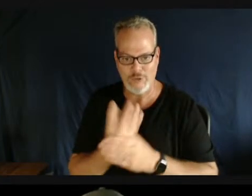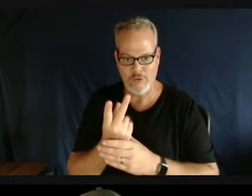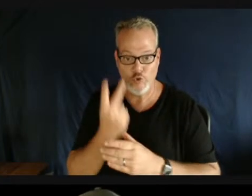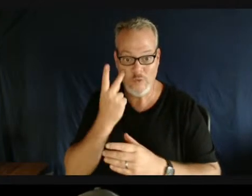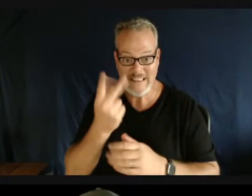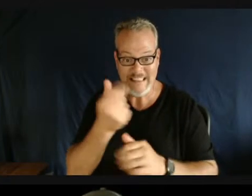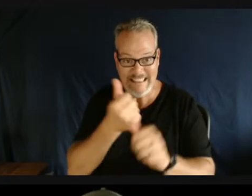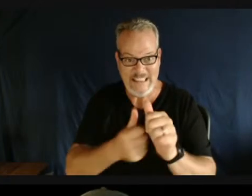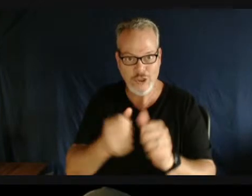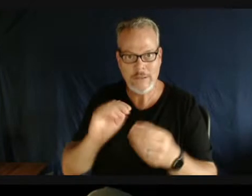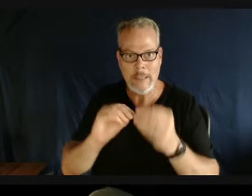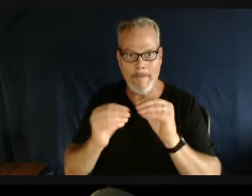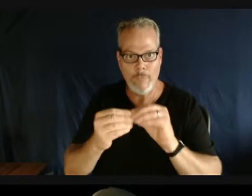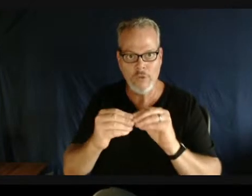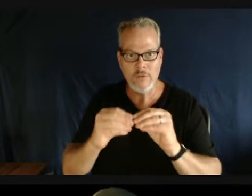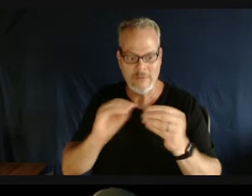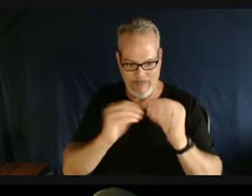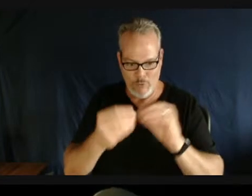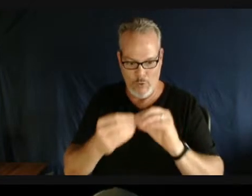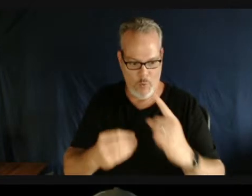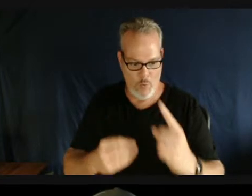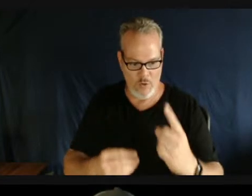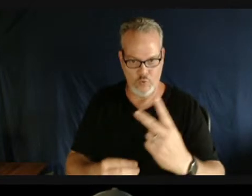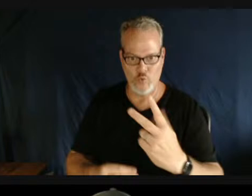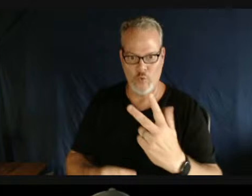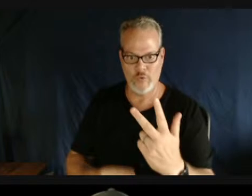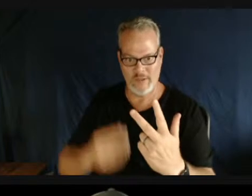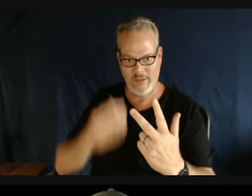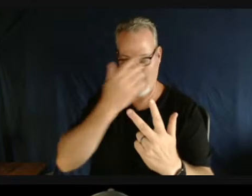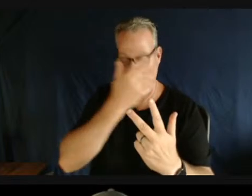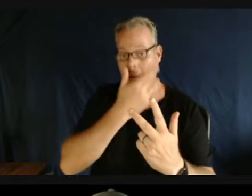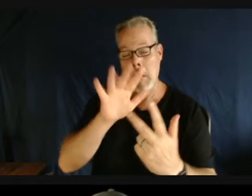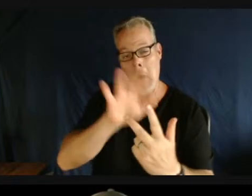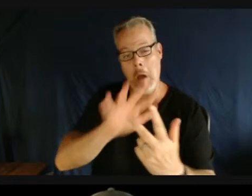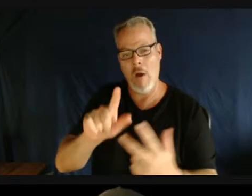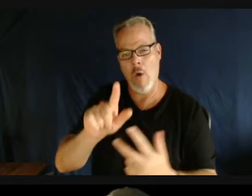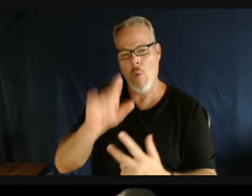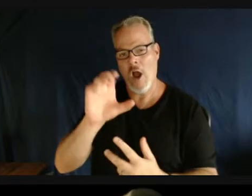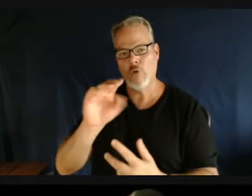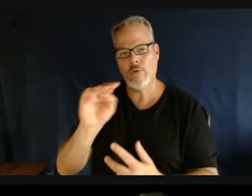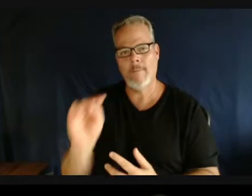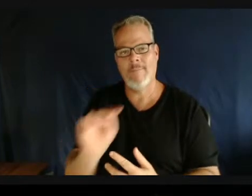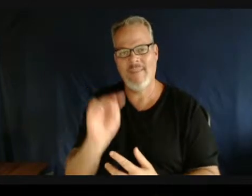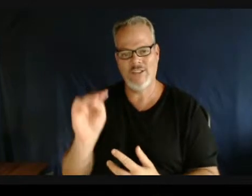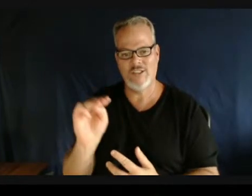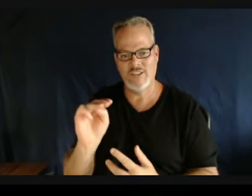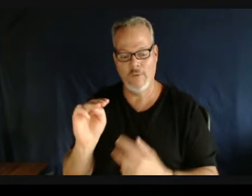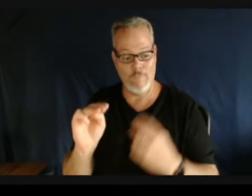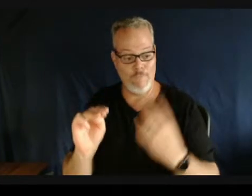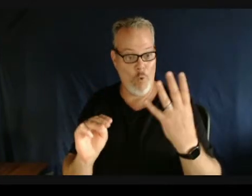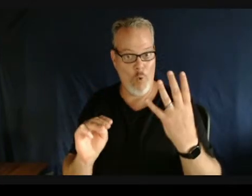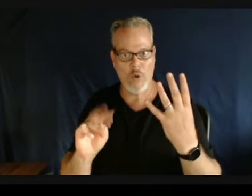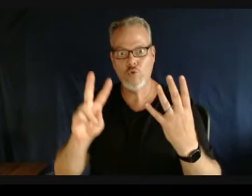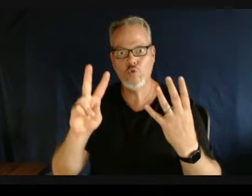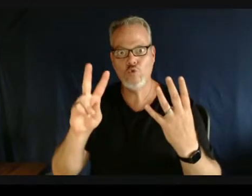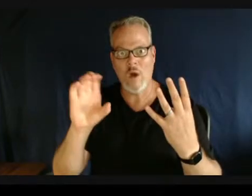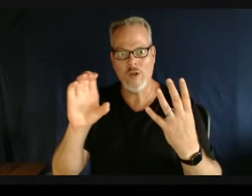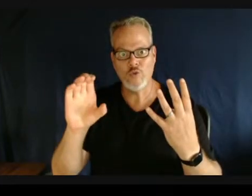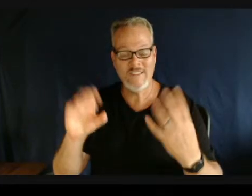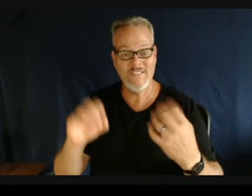numbered here. So episodes 1, 2, and 3, about 100 meters. 4 is up to 200. 5 is up